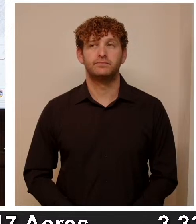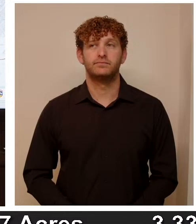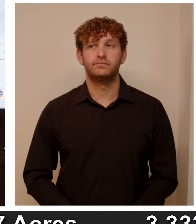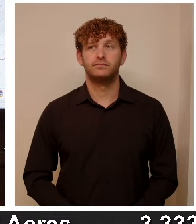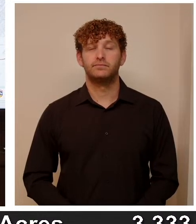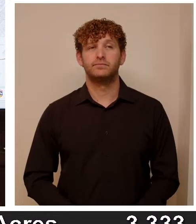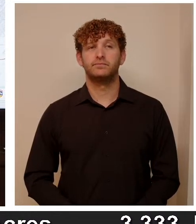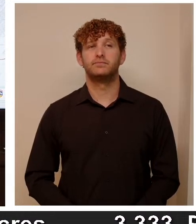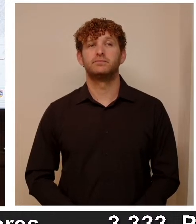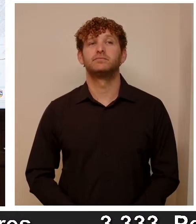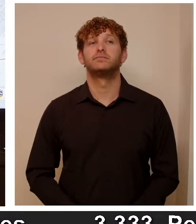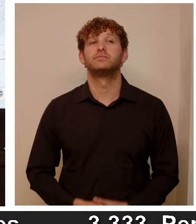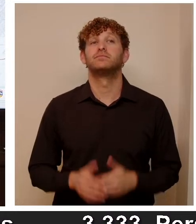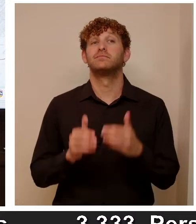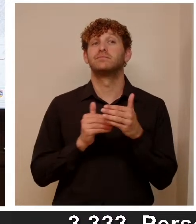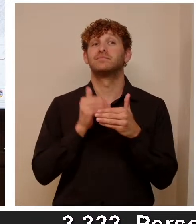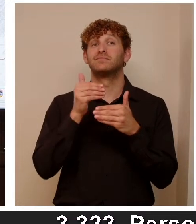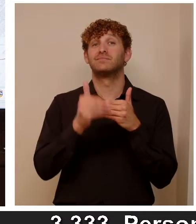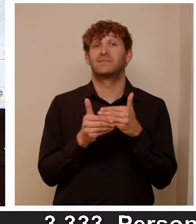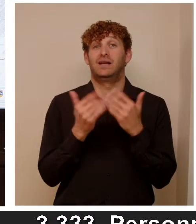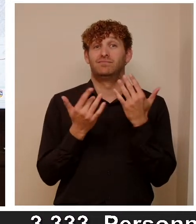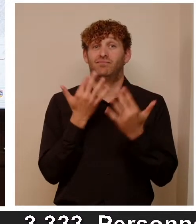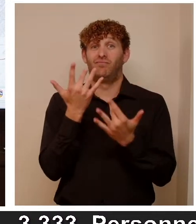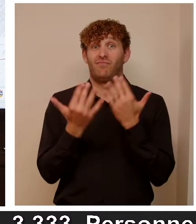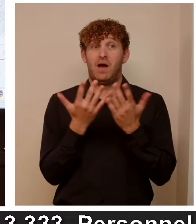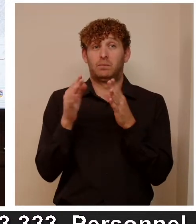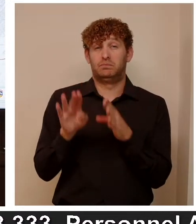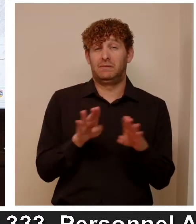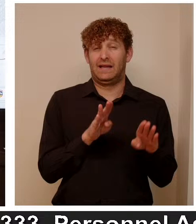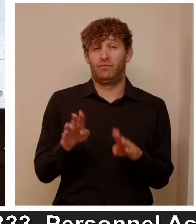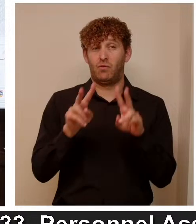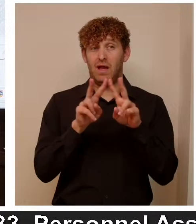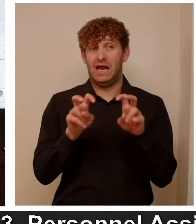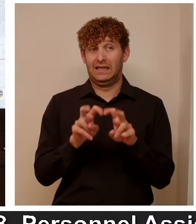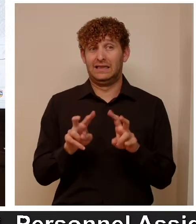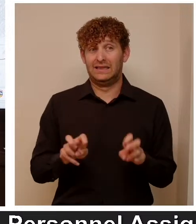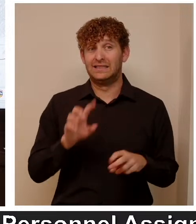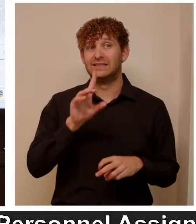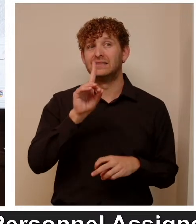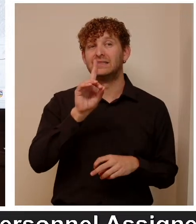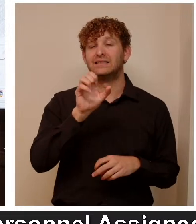Next up with fire behavior analyst Dennis Burns.